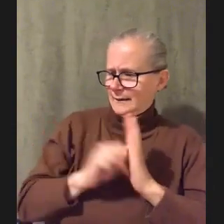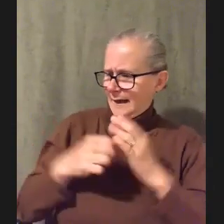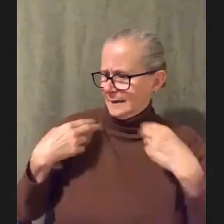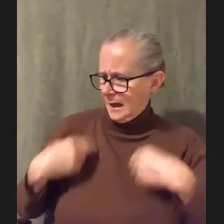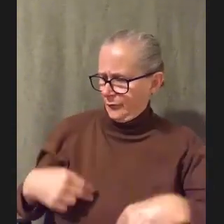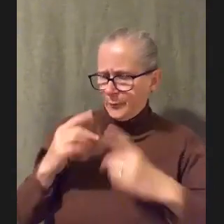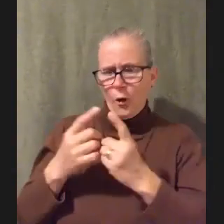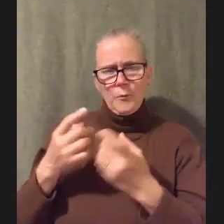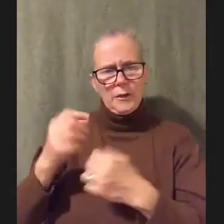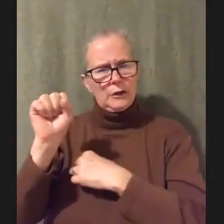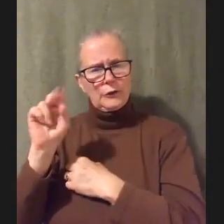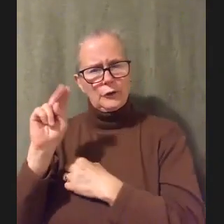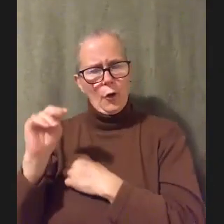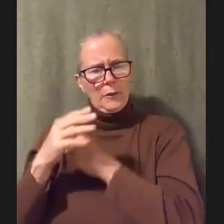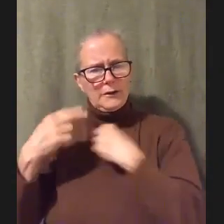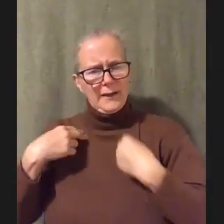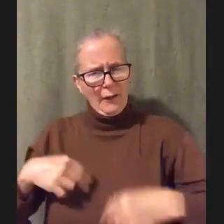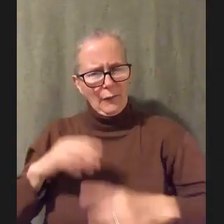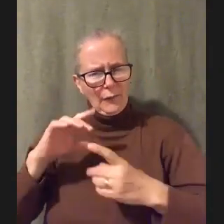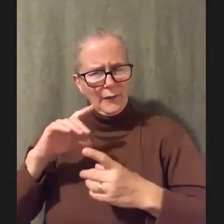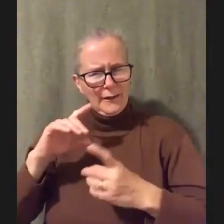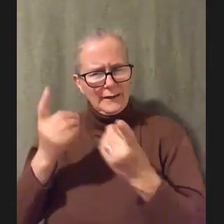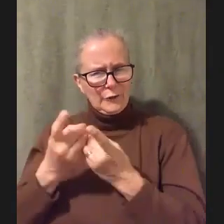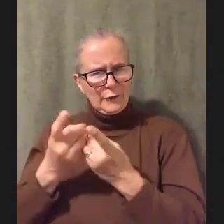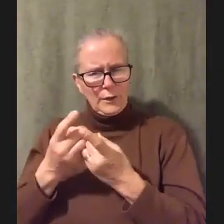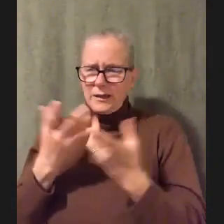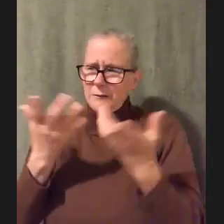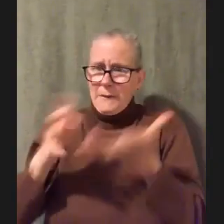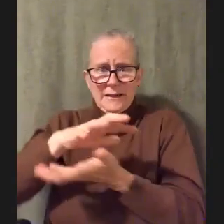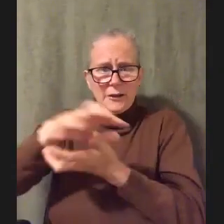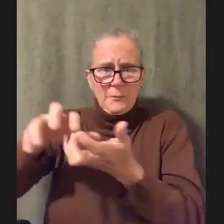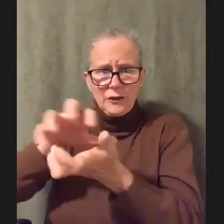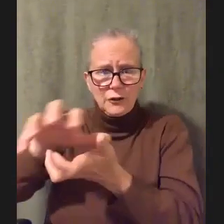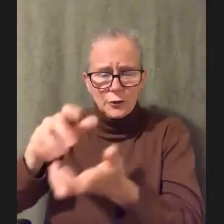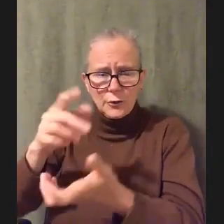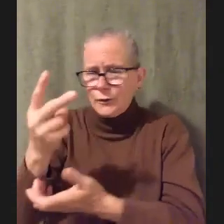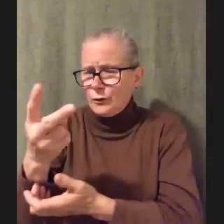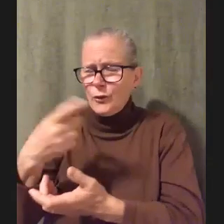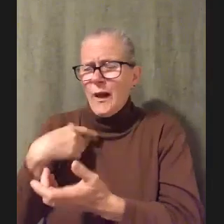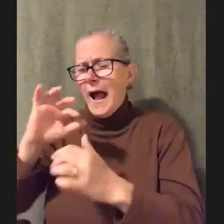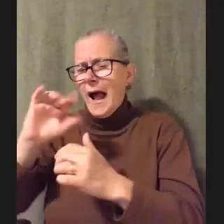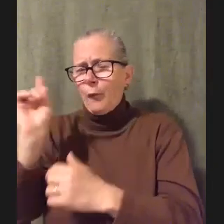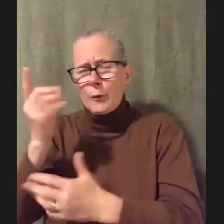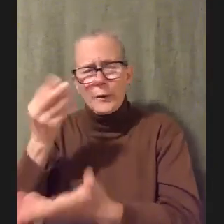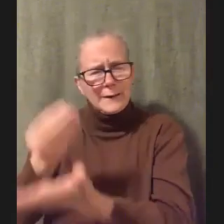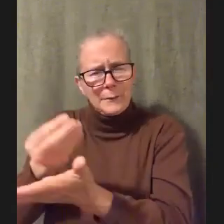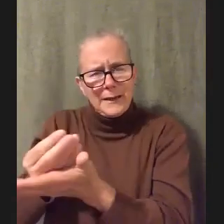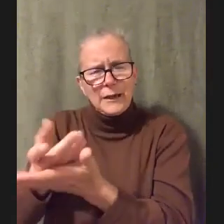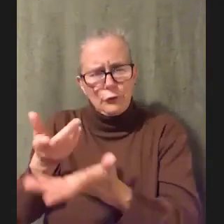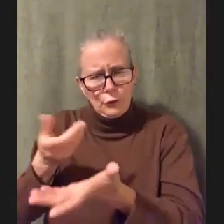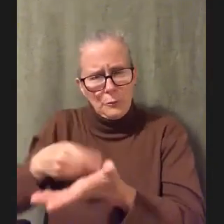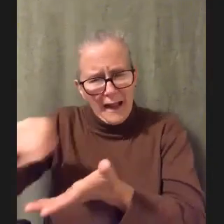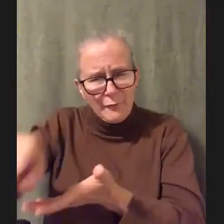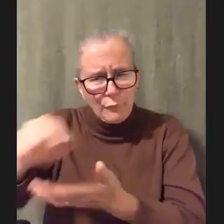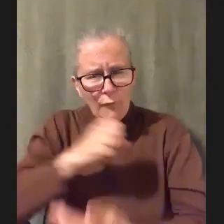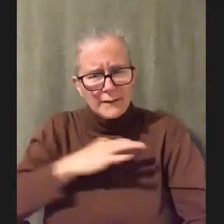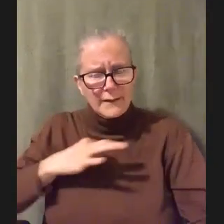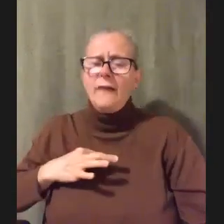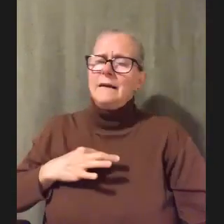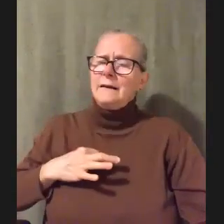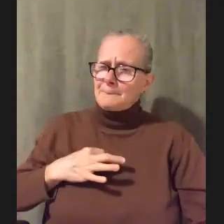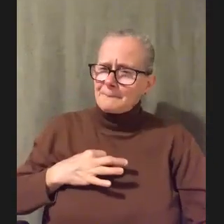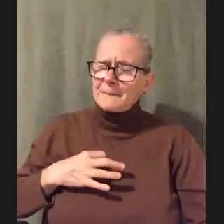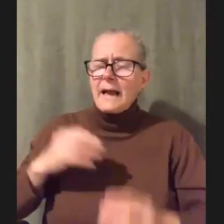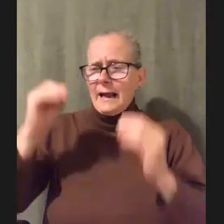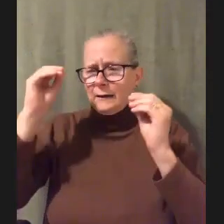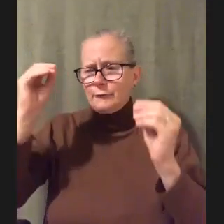Snohomish Health District, a mix? And then figuring out how we're going to fund and supervise those staff. And train them, as you